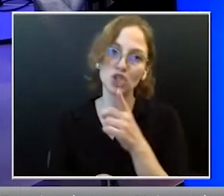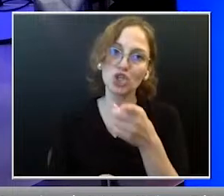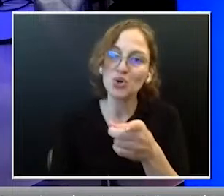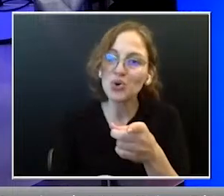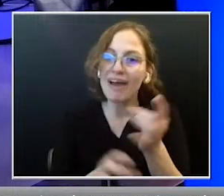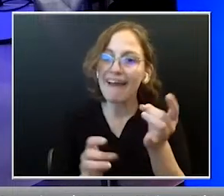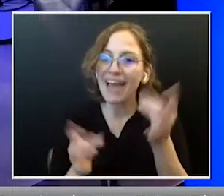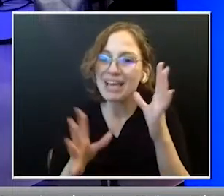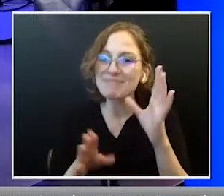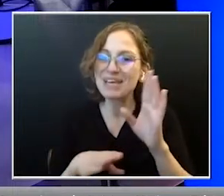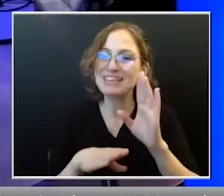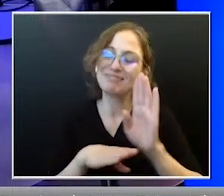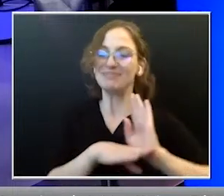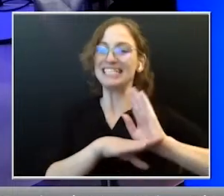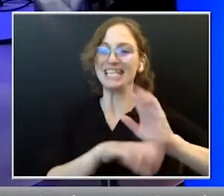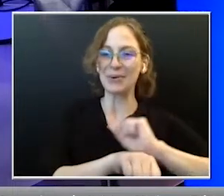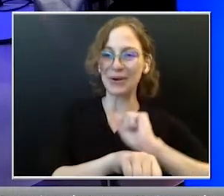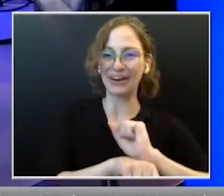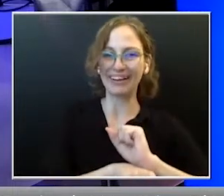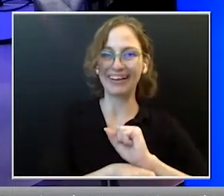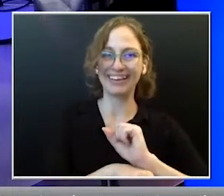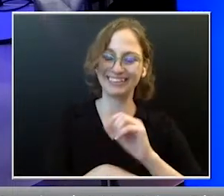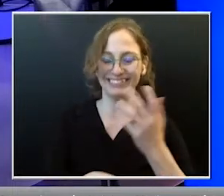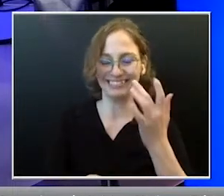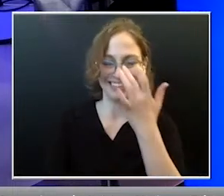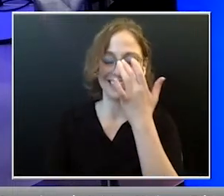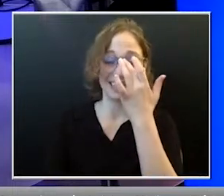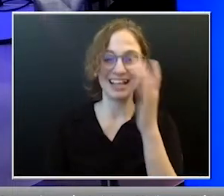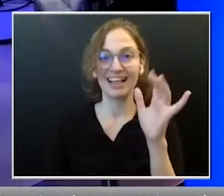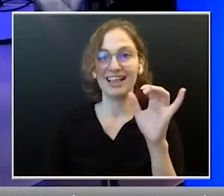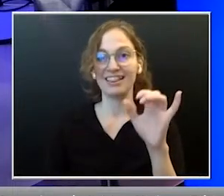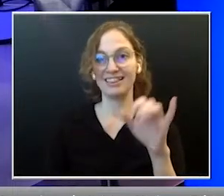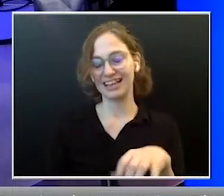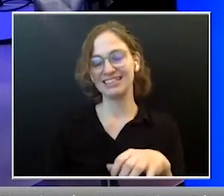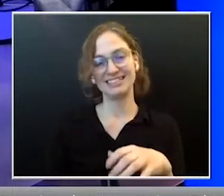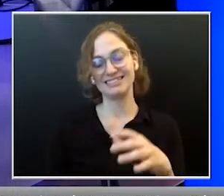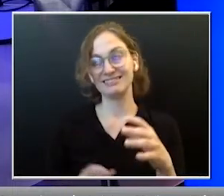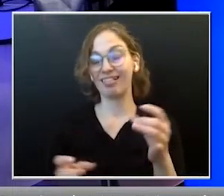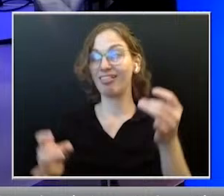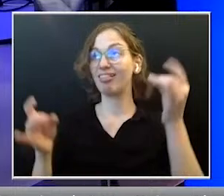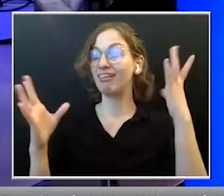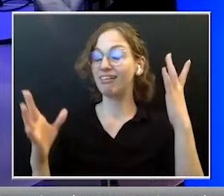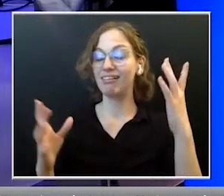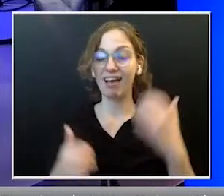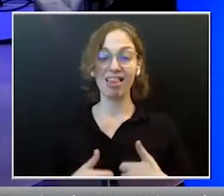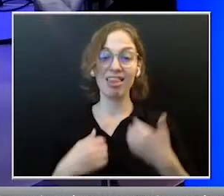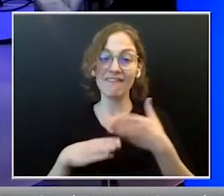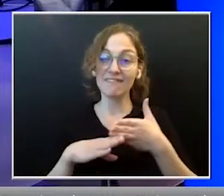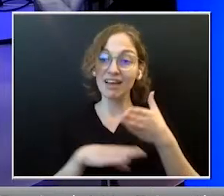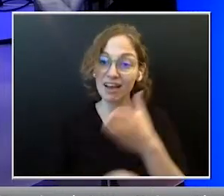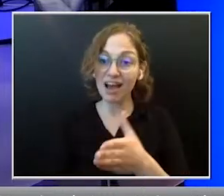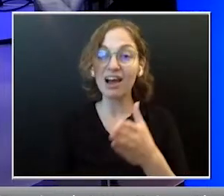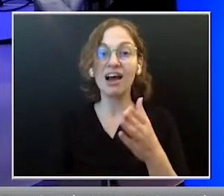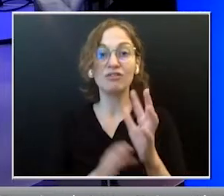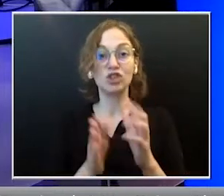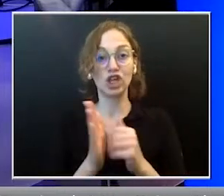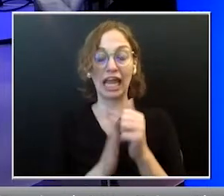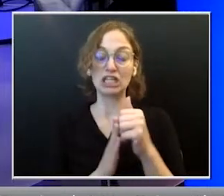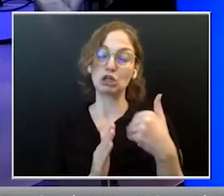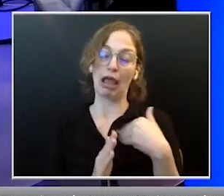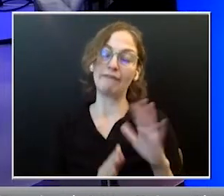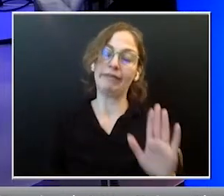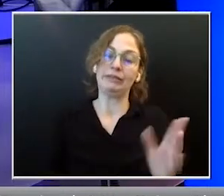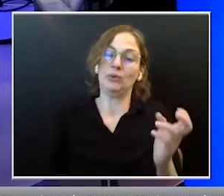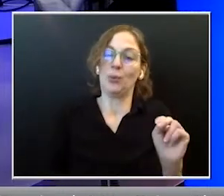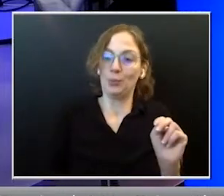a nightmare when you see that. And we've been talking about how life after cancer comes with its own challenges. So I want to bring in